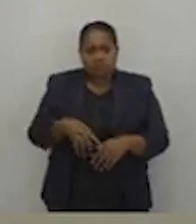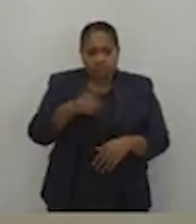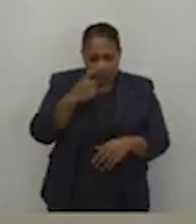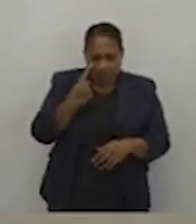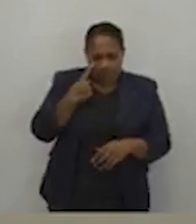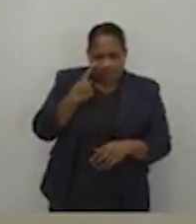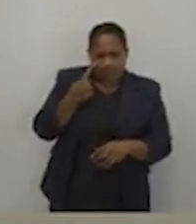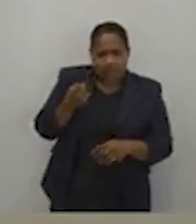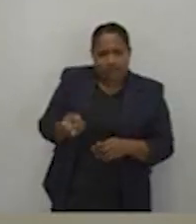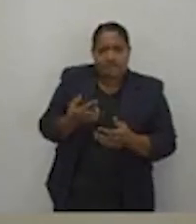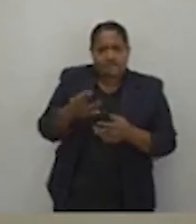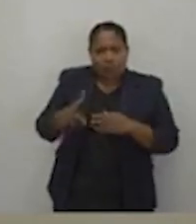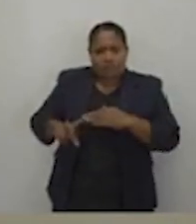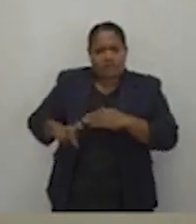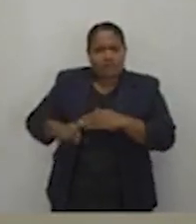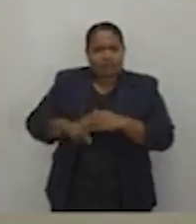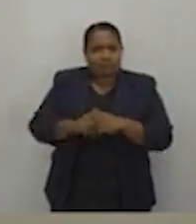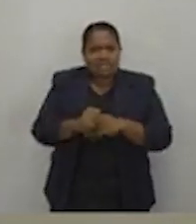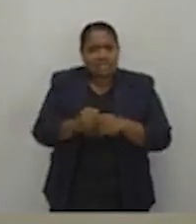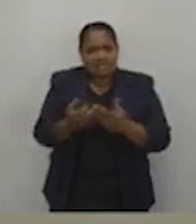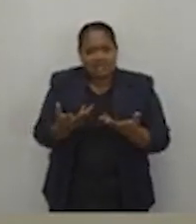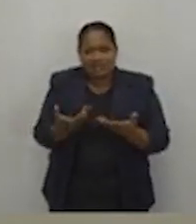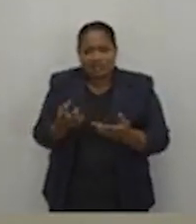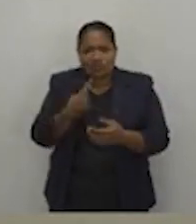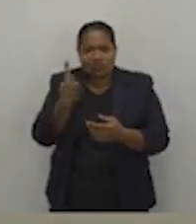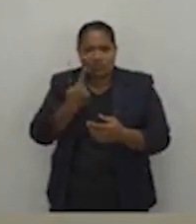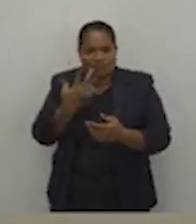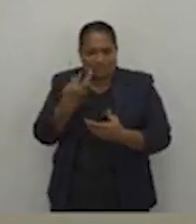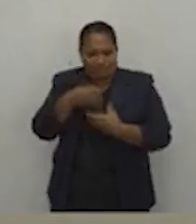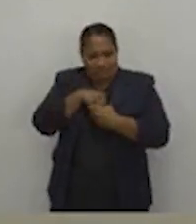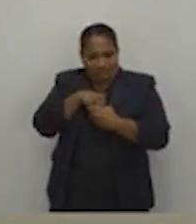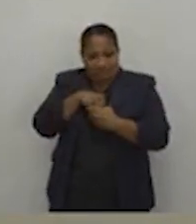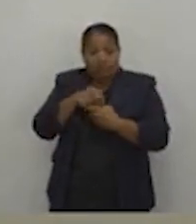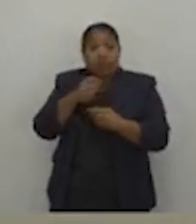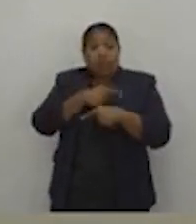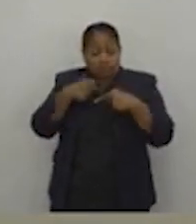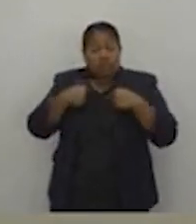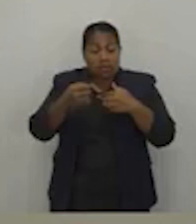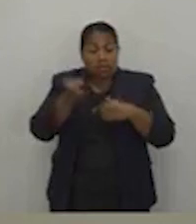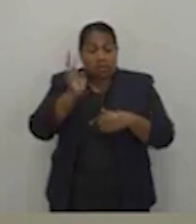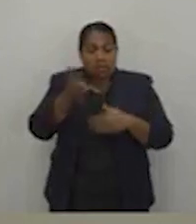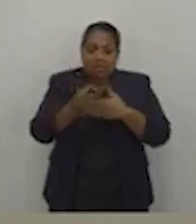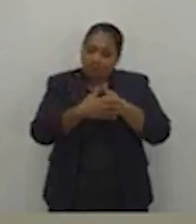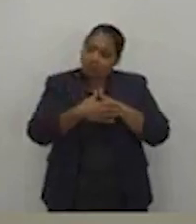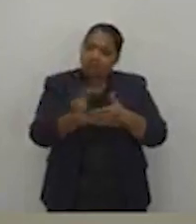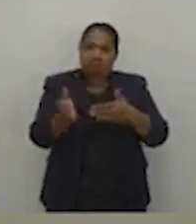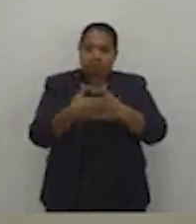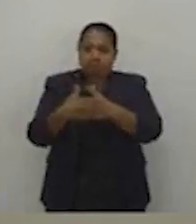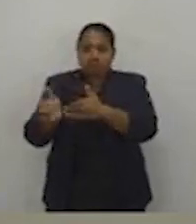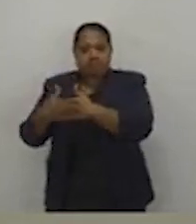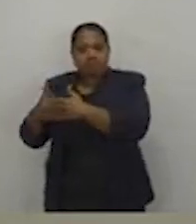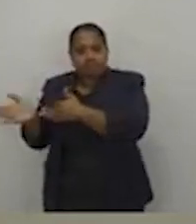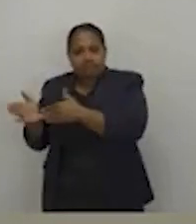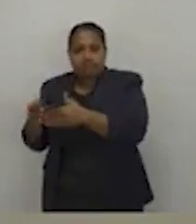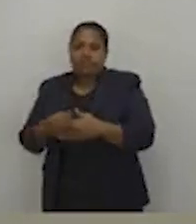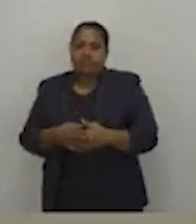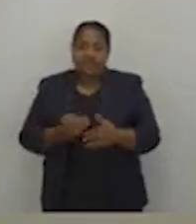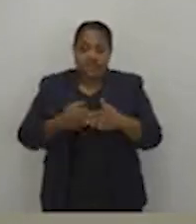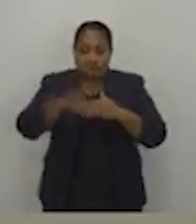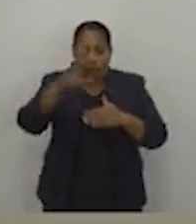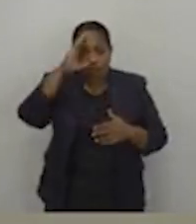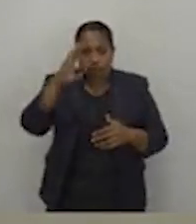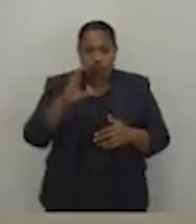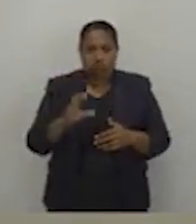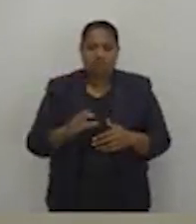virus. We are reactivating that network of screening clinics across the country to keep with those